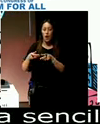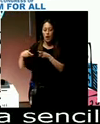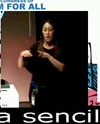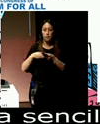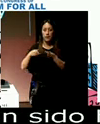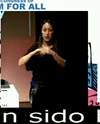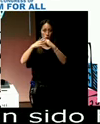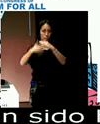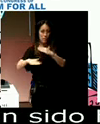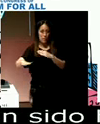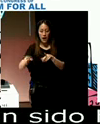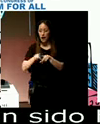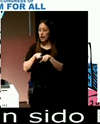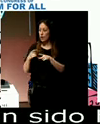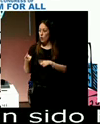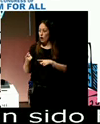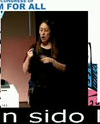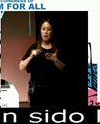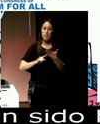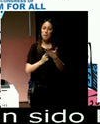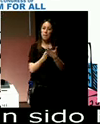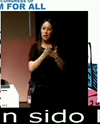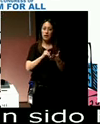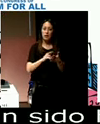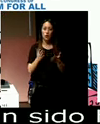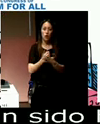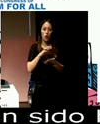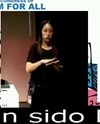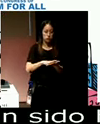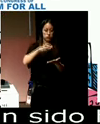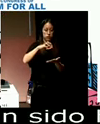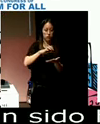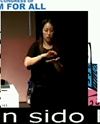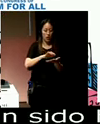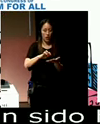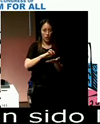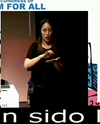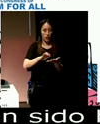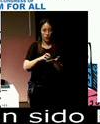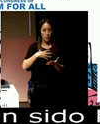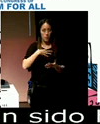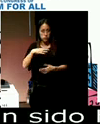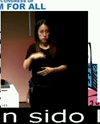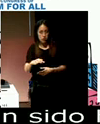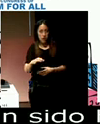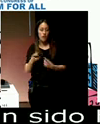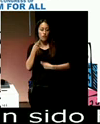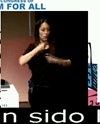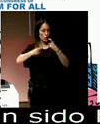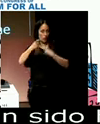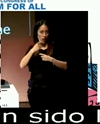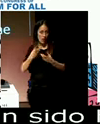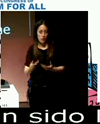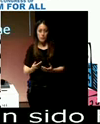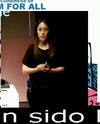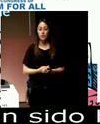This is an embossed map on the promenade that gives